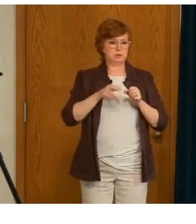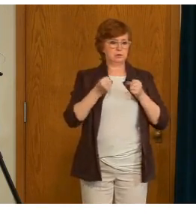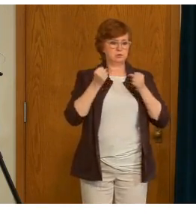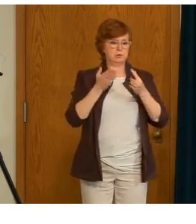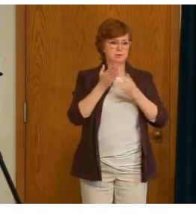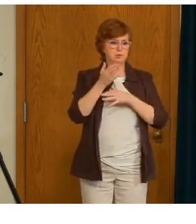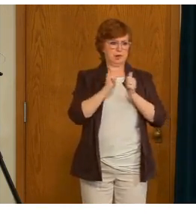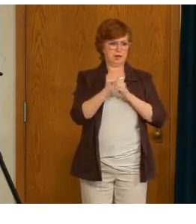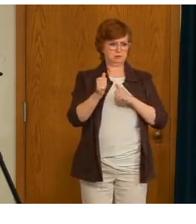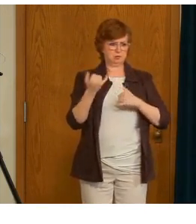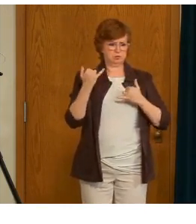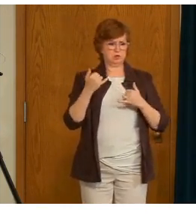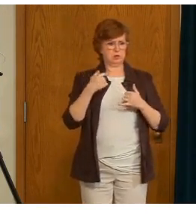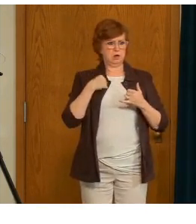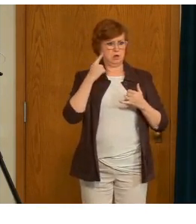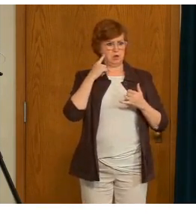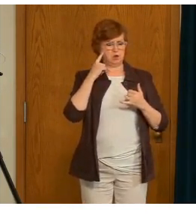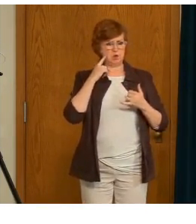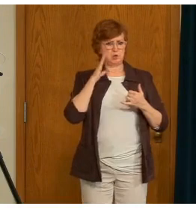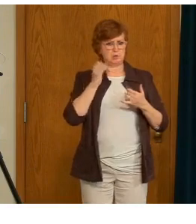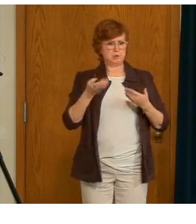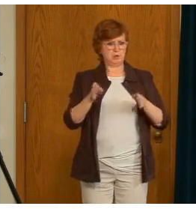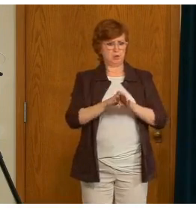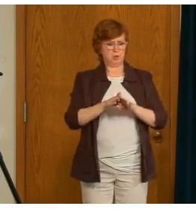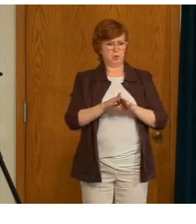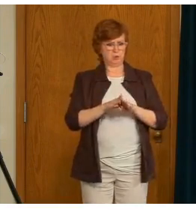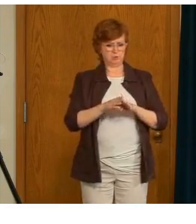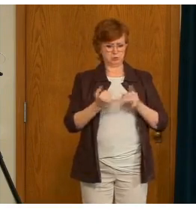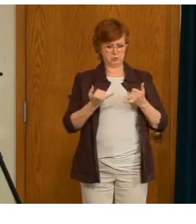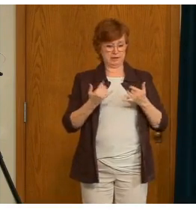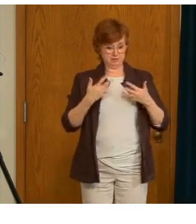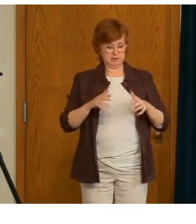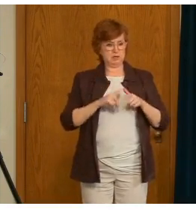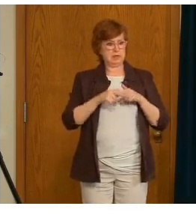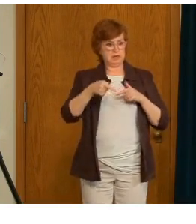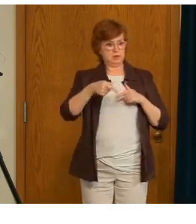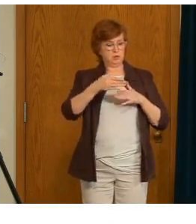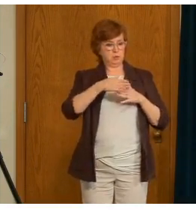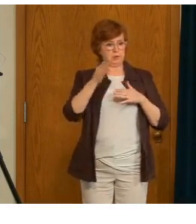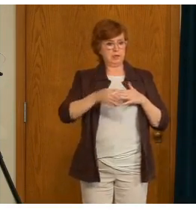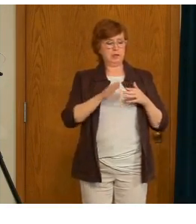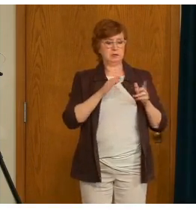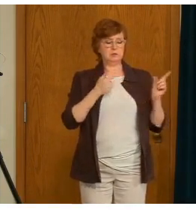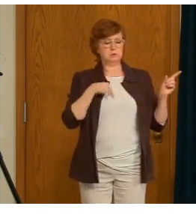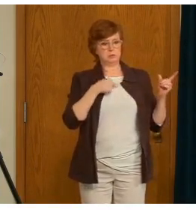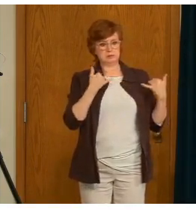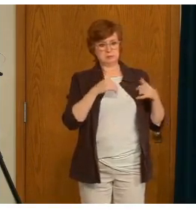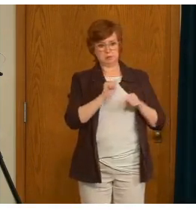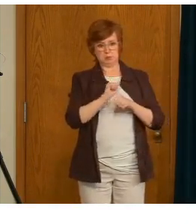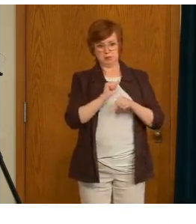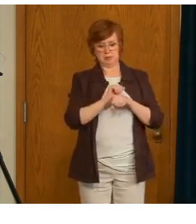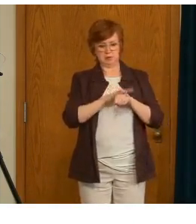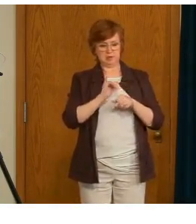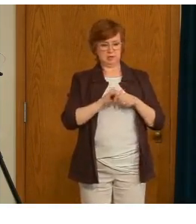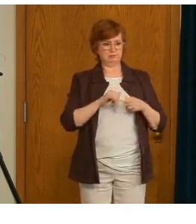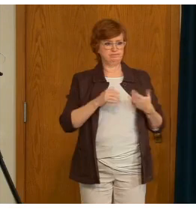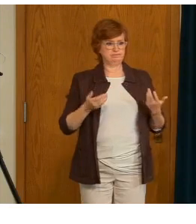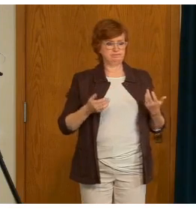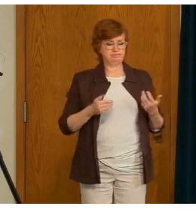drive-through open after today? I know it was scheduled to close after today, but is there plans to have it open this weekend? We're working on it, but